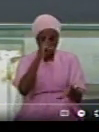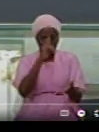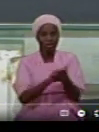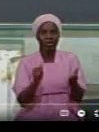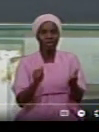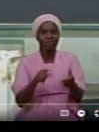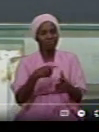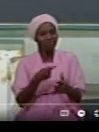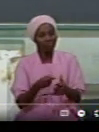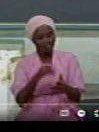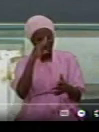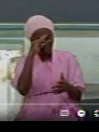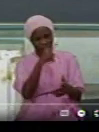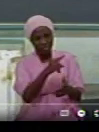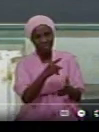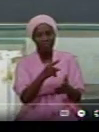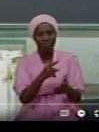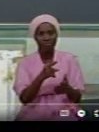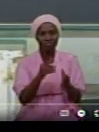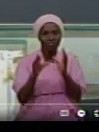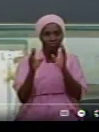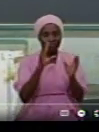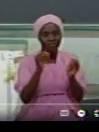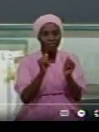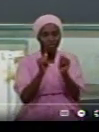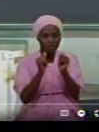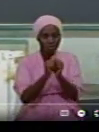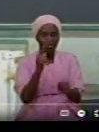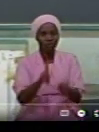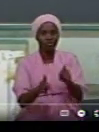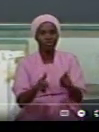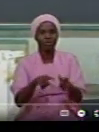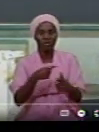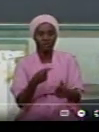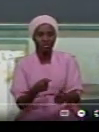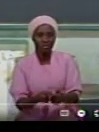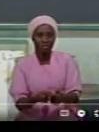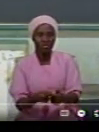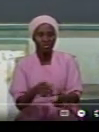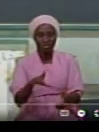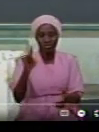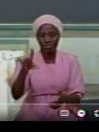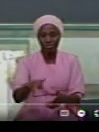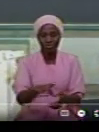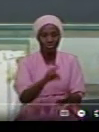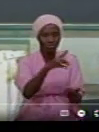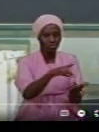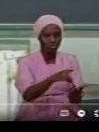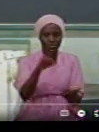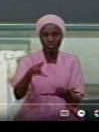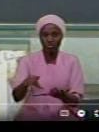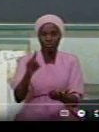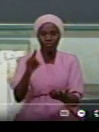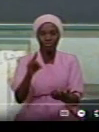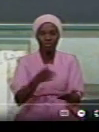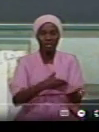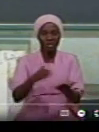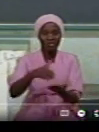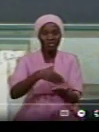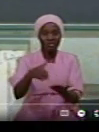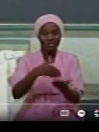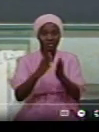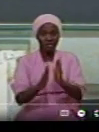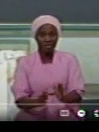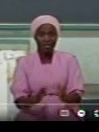we going to do? And it says, they appointed singers unto the Lord. You must do something that shows that